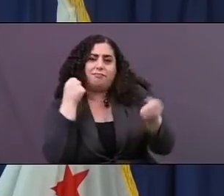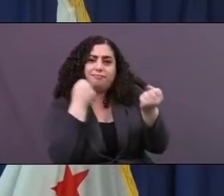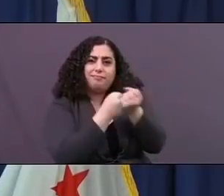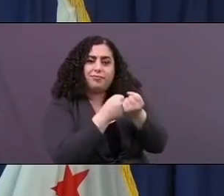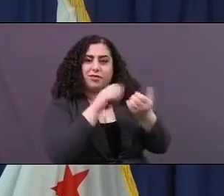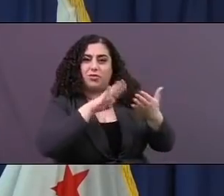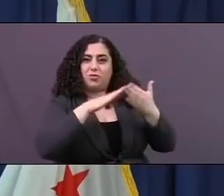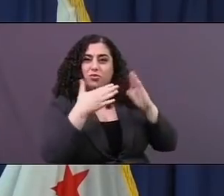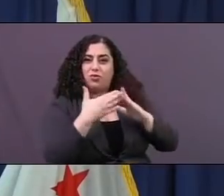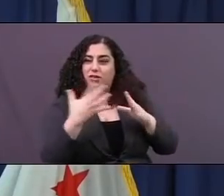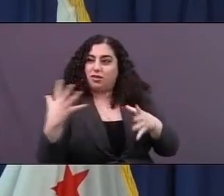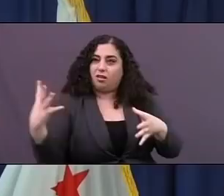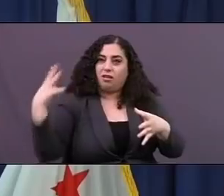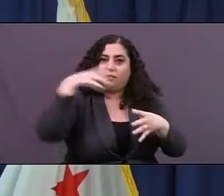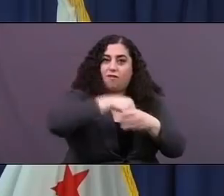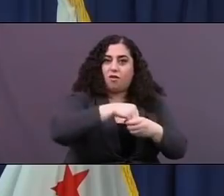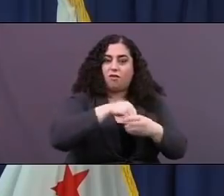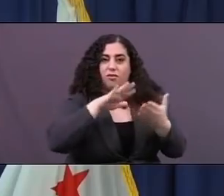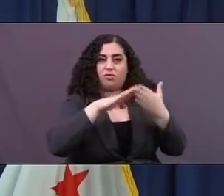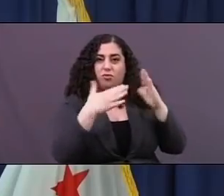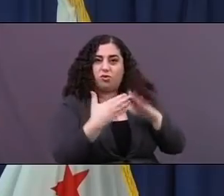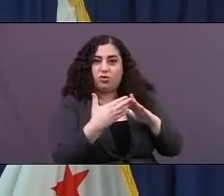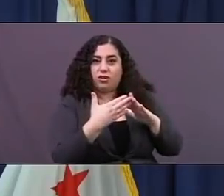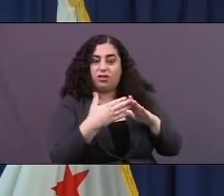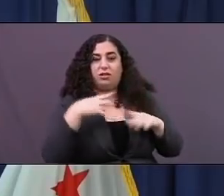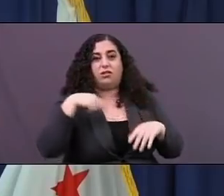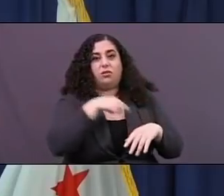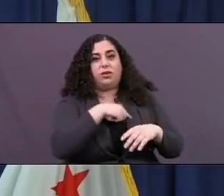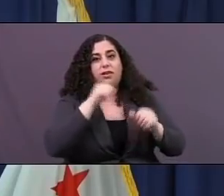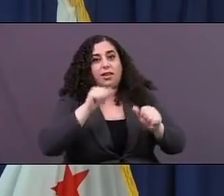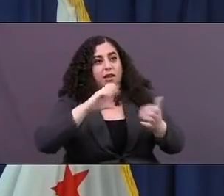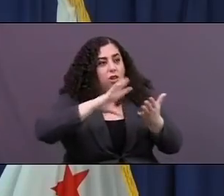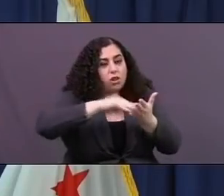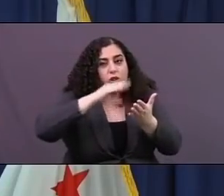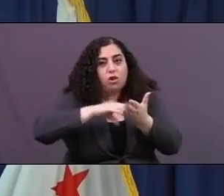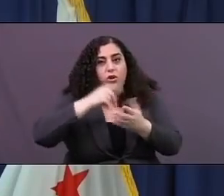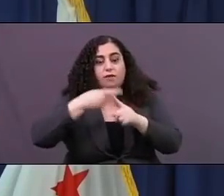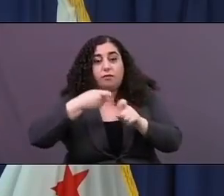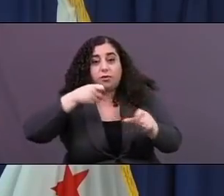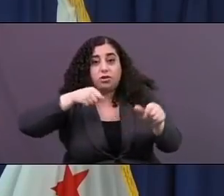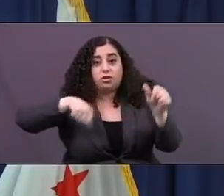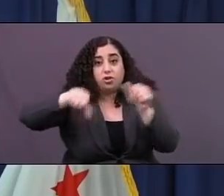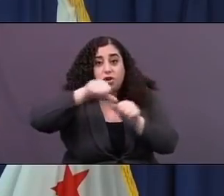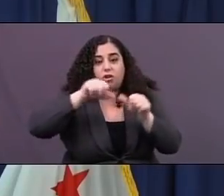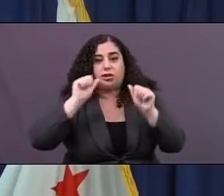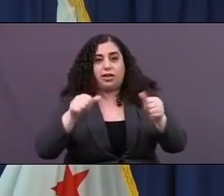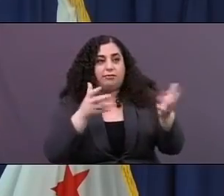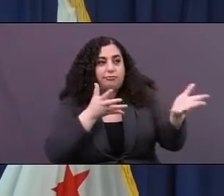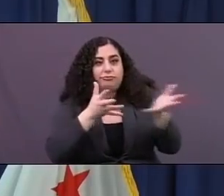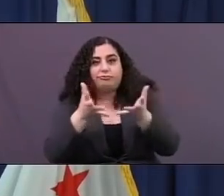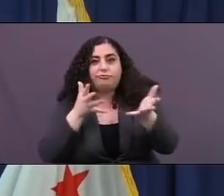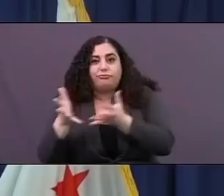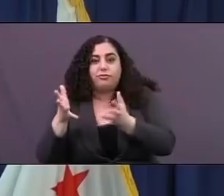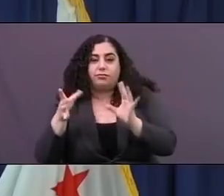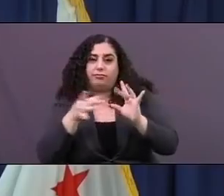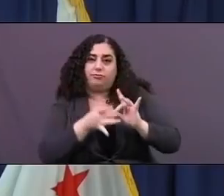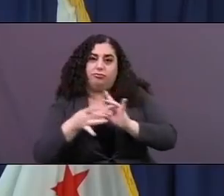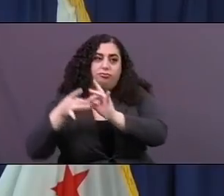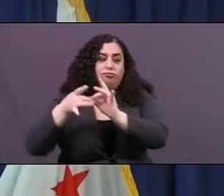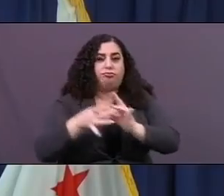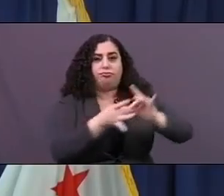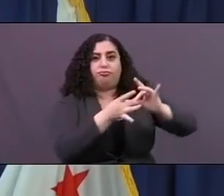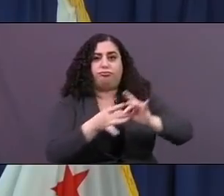of the community. And when we do that, we learn from each other, we share from each other, and the more that we can continue to do that in the